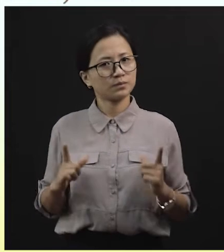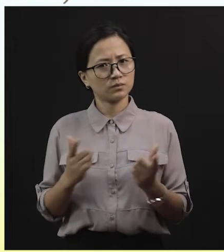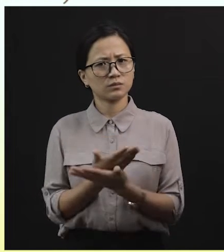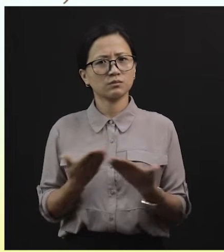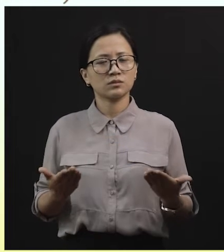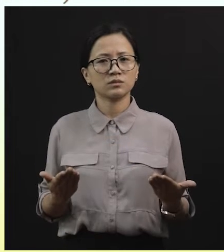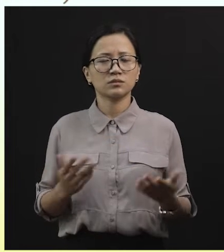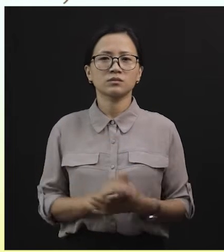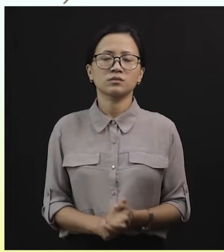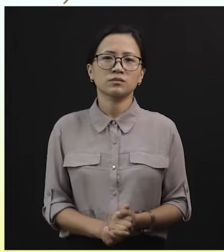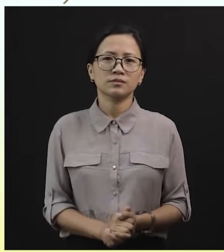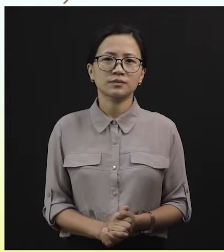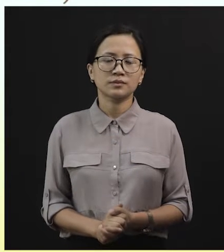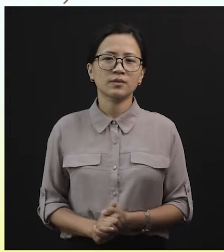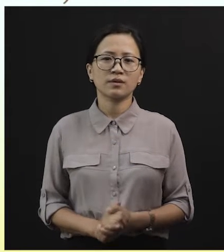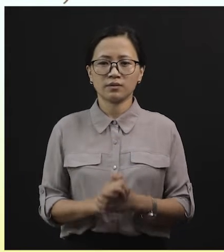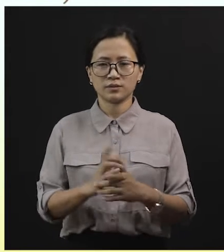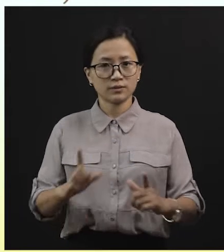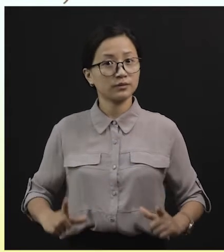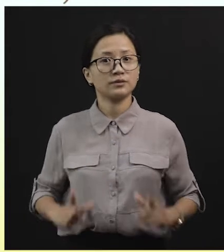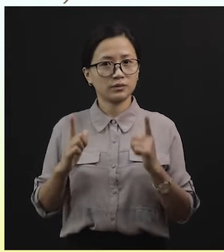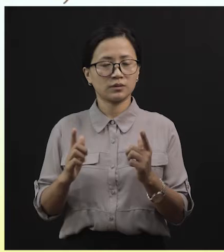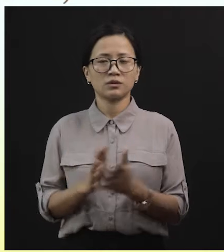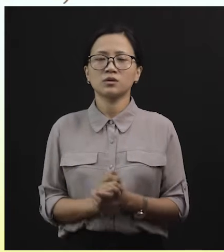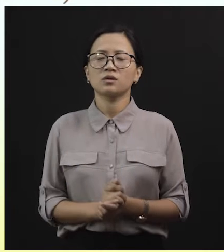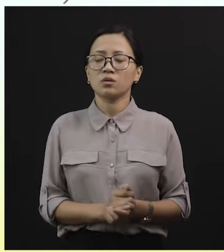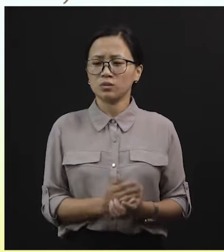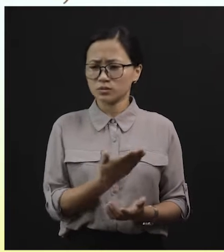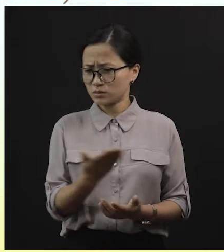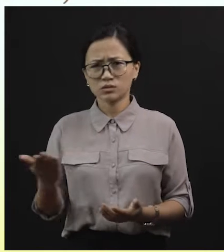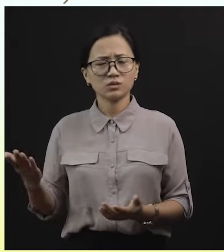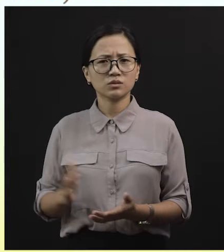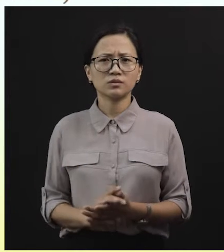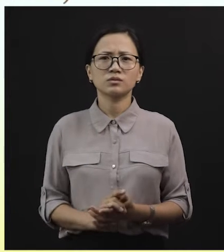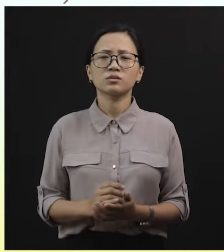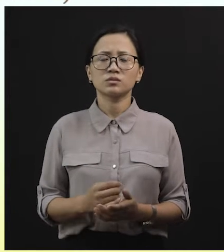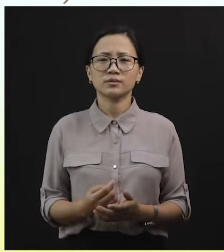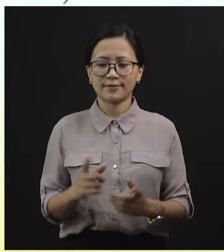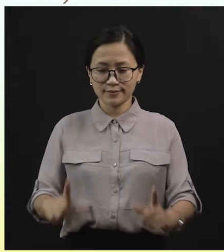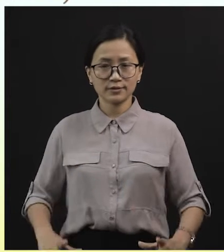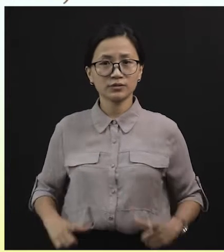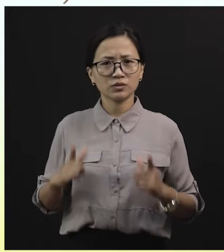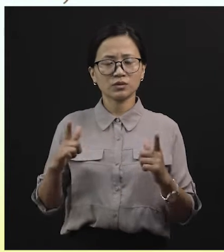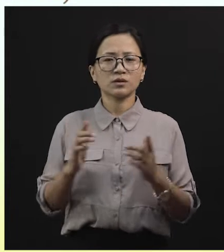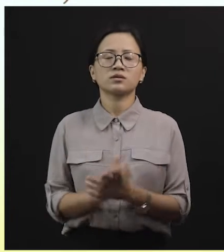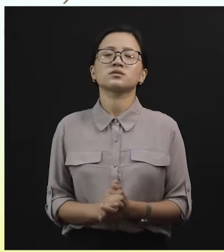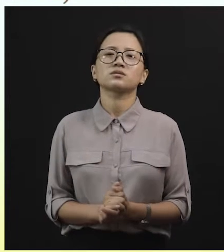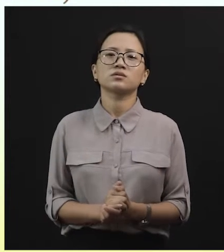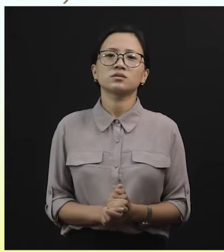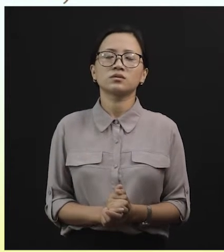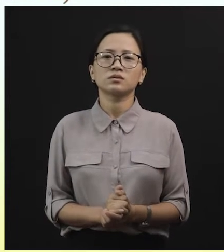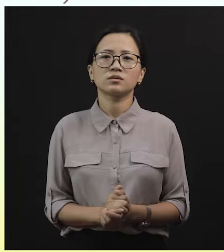are? Okay, living things are those that lives. They are also known